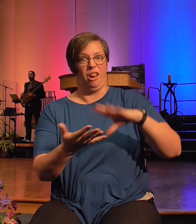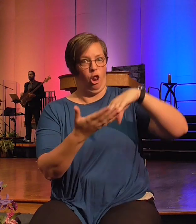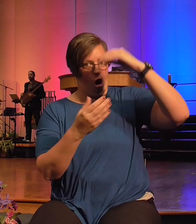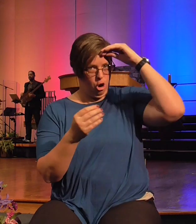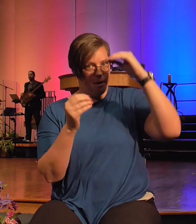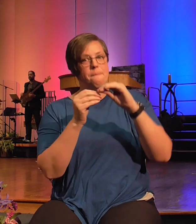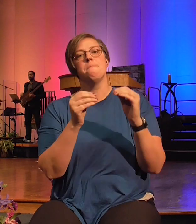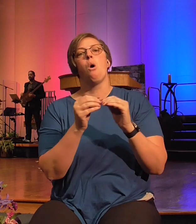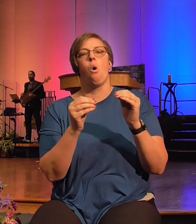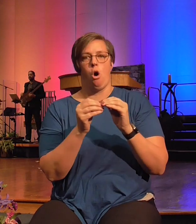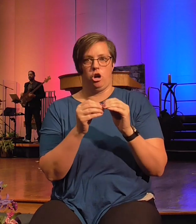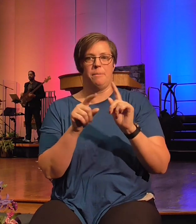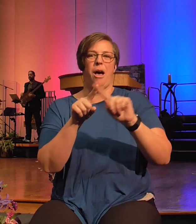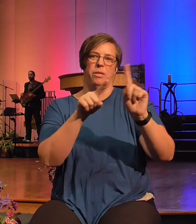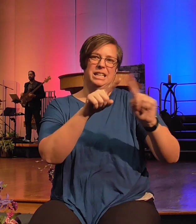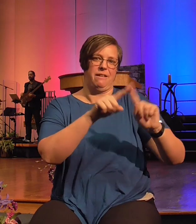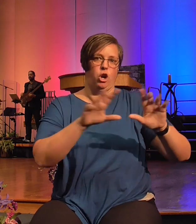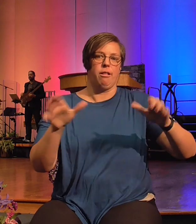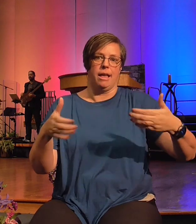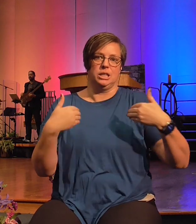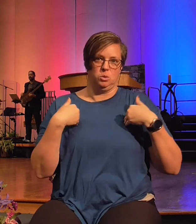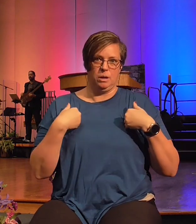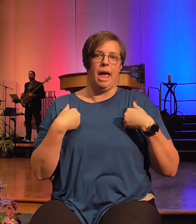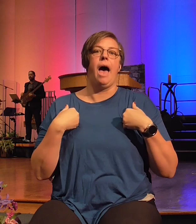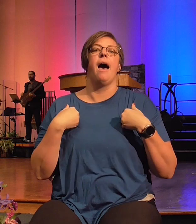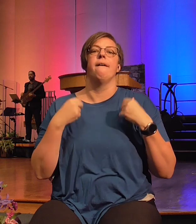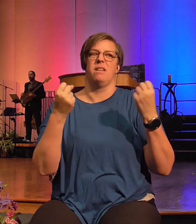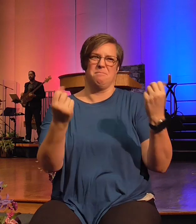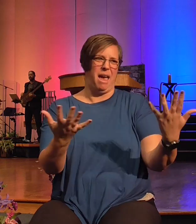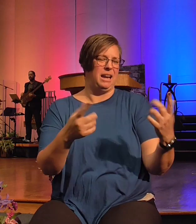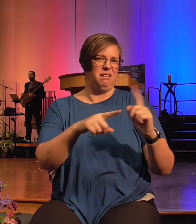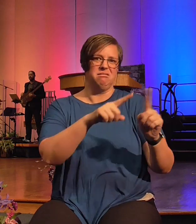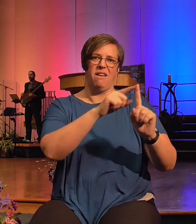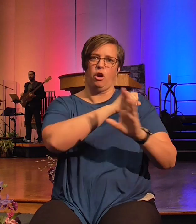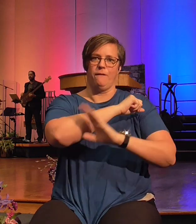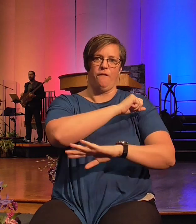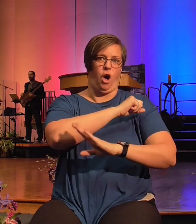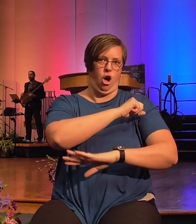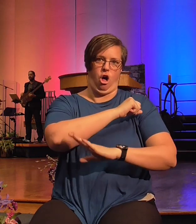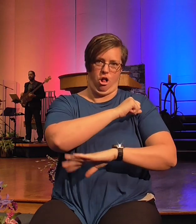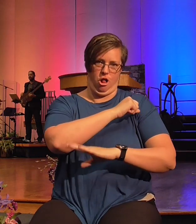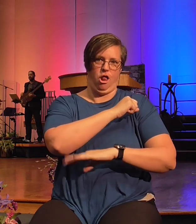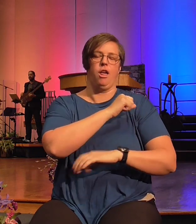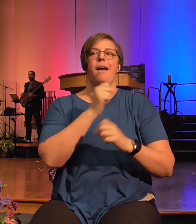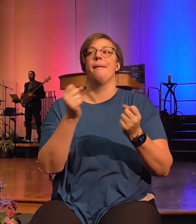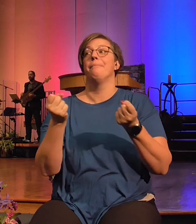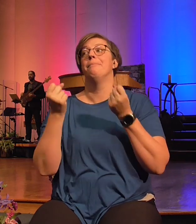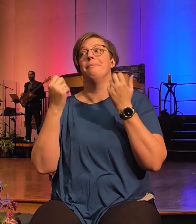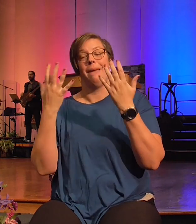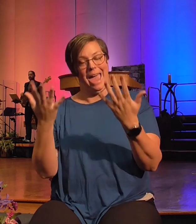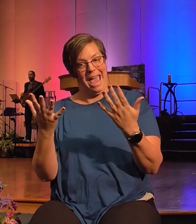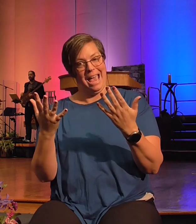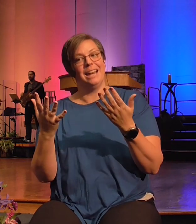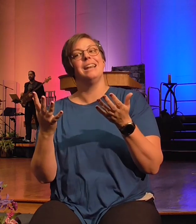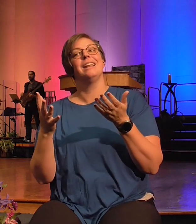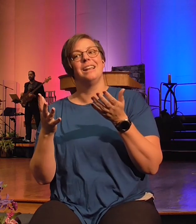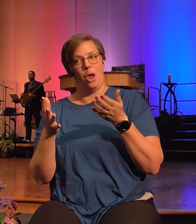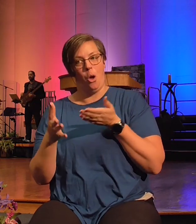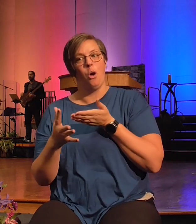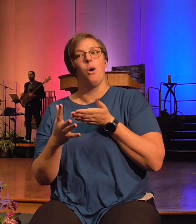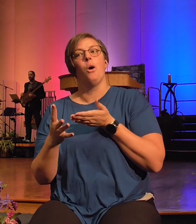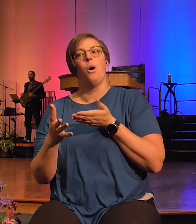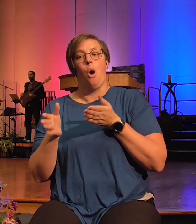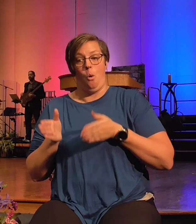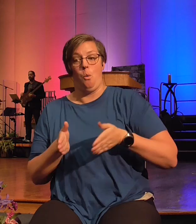and any others that we're offering. We got a lot of wonderful fall classes. Great way to build spiritual resilience, to be in classes. Hint,